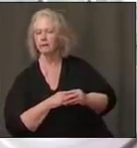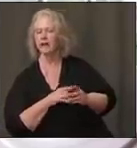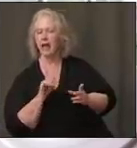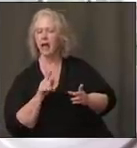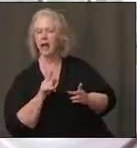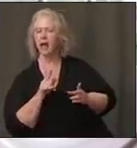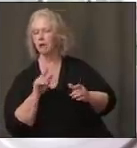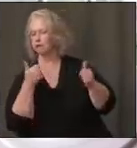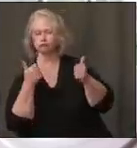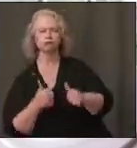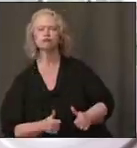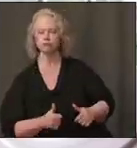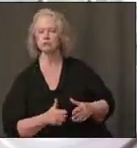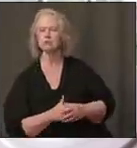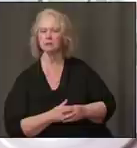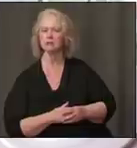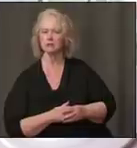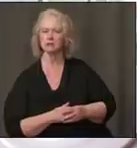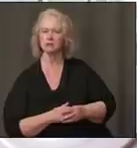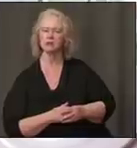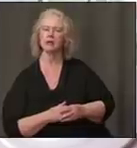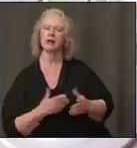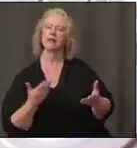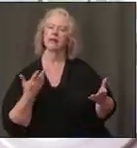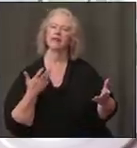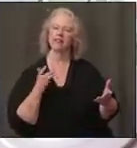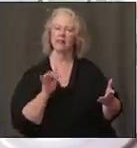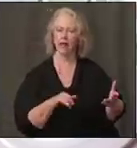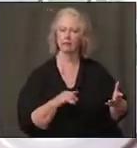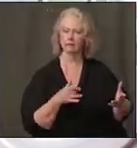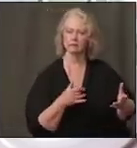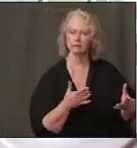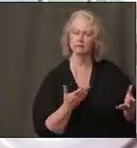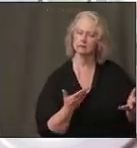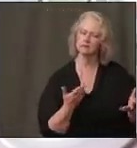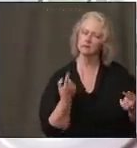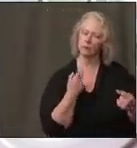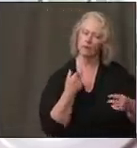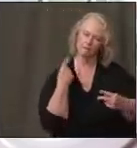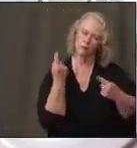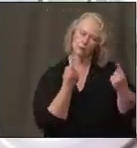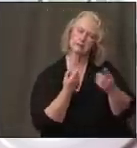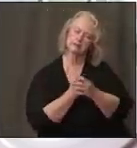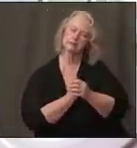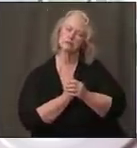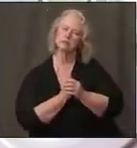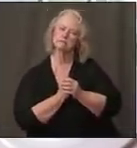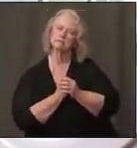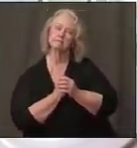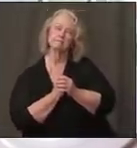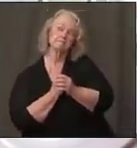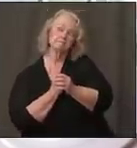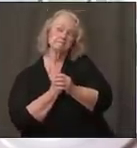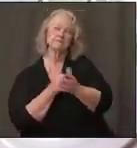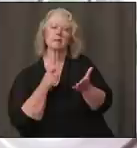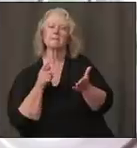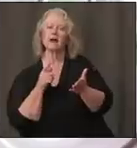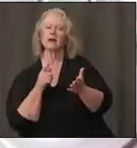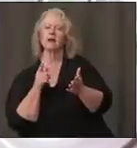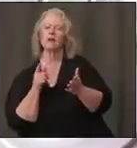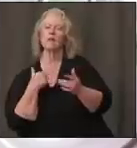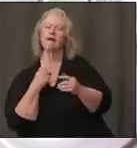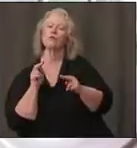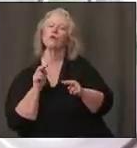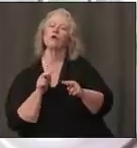significant decline because of co-infection. And so that's certainly something to be concerned about. But the other thing to be concerned about is just